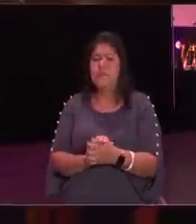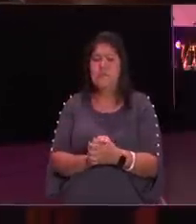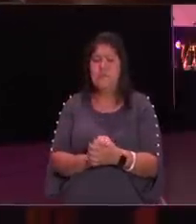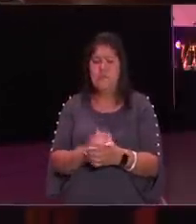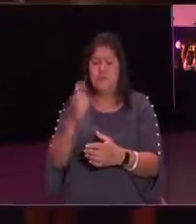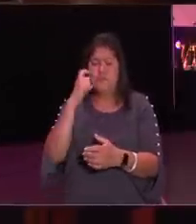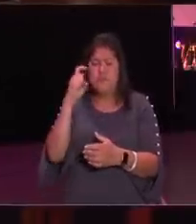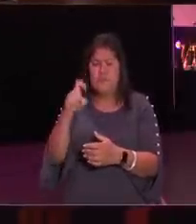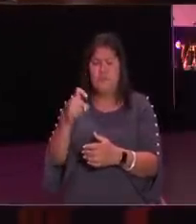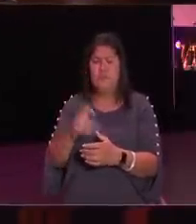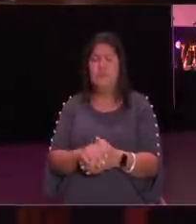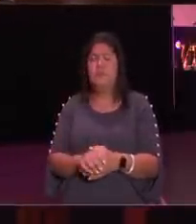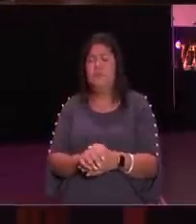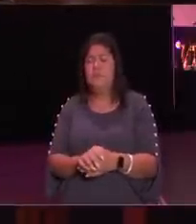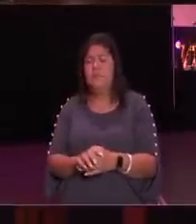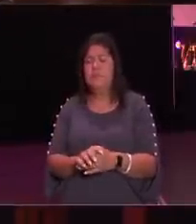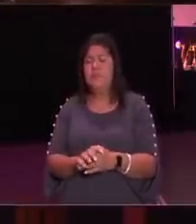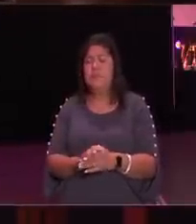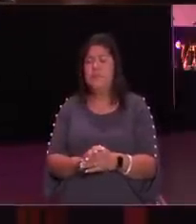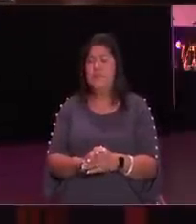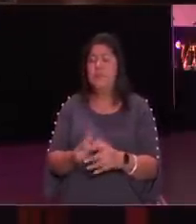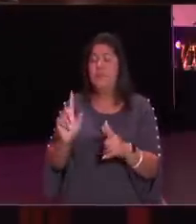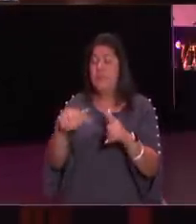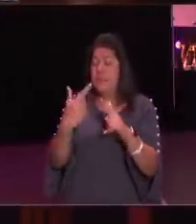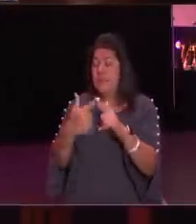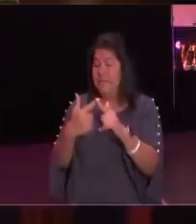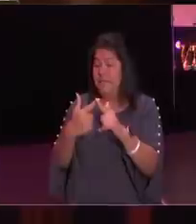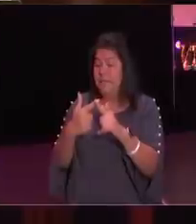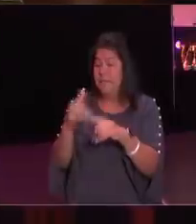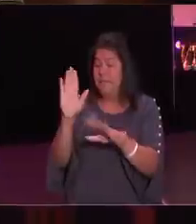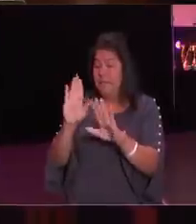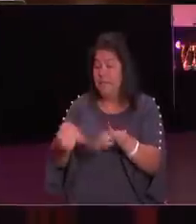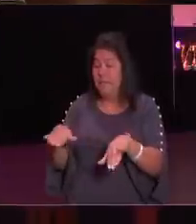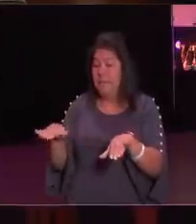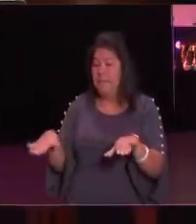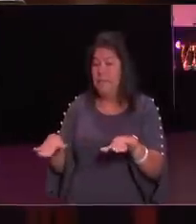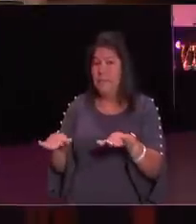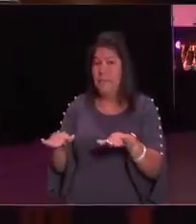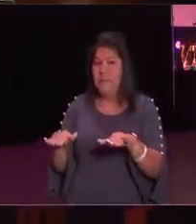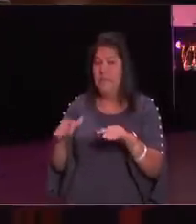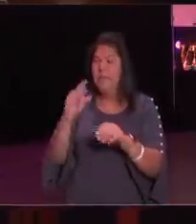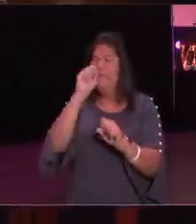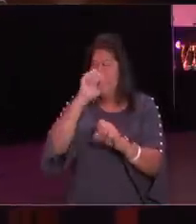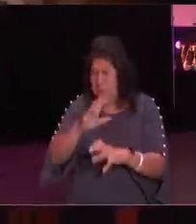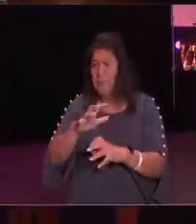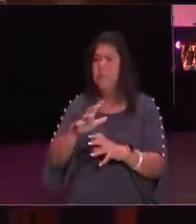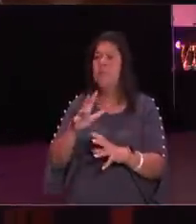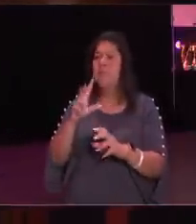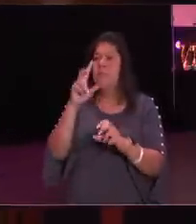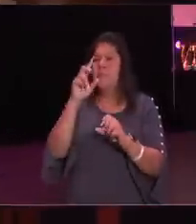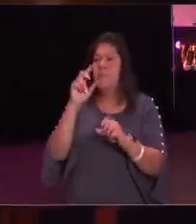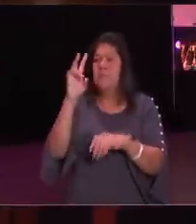35. Watch what it says. Then the child sneezed